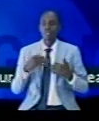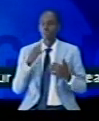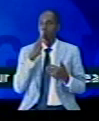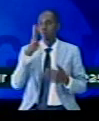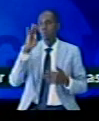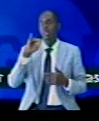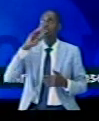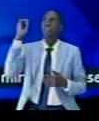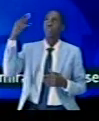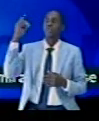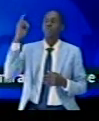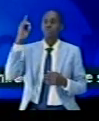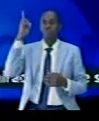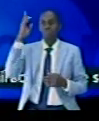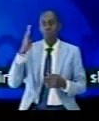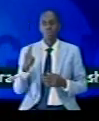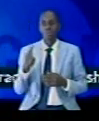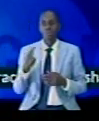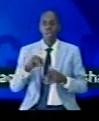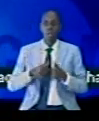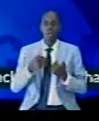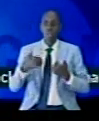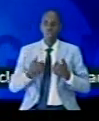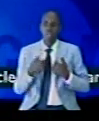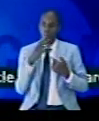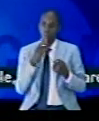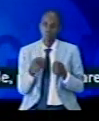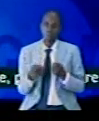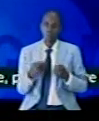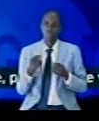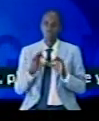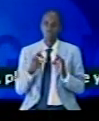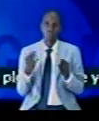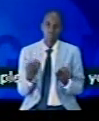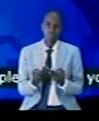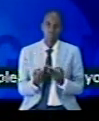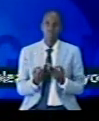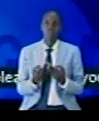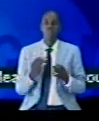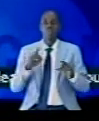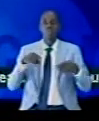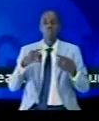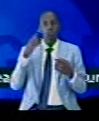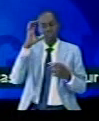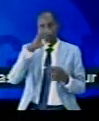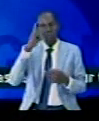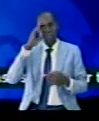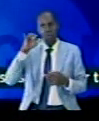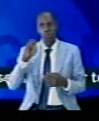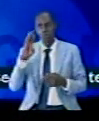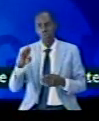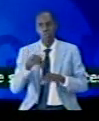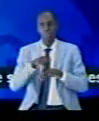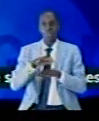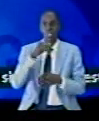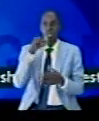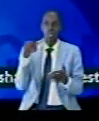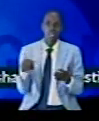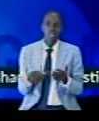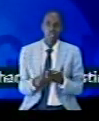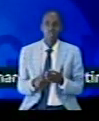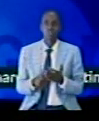now. I put this prayer request before God to give me a job, and in fact a better one than what I was doing at